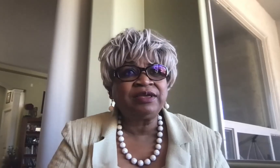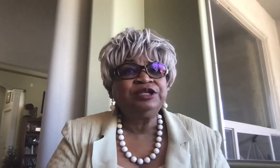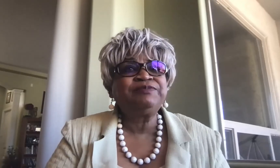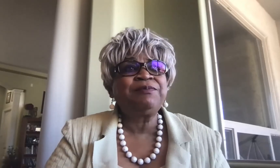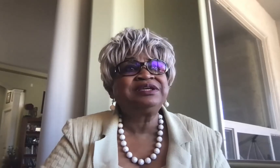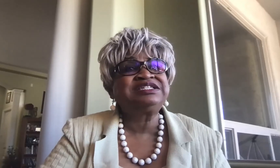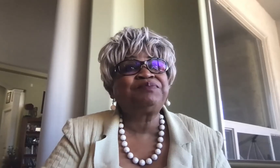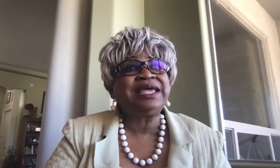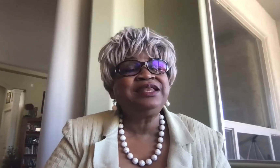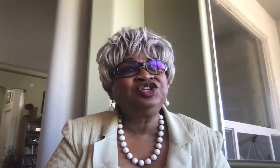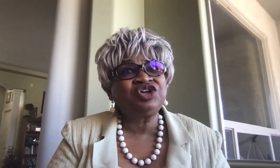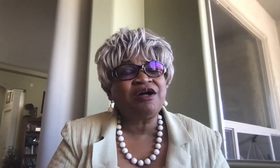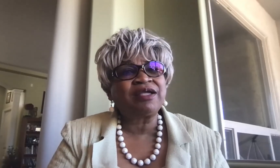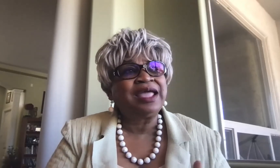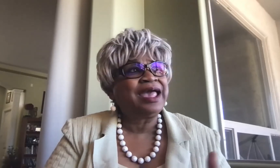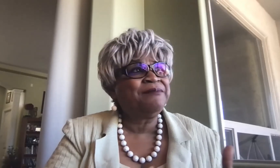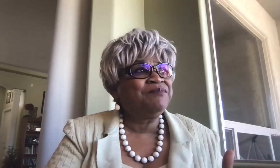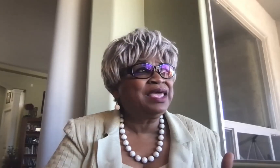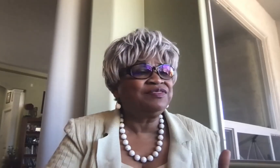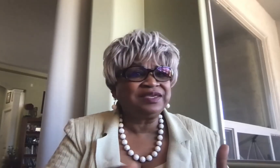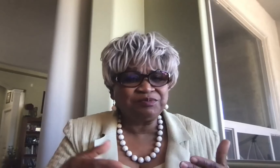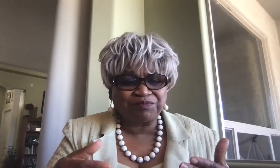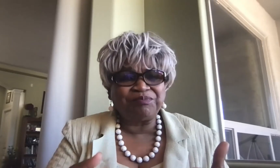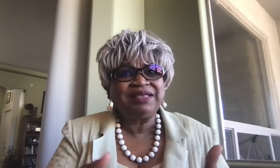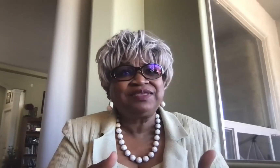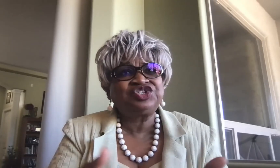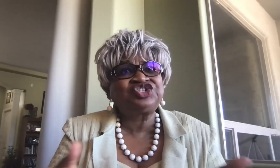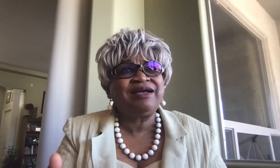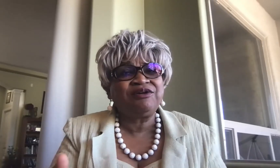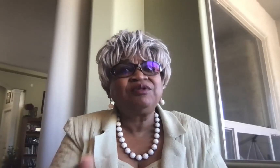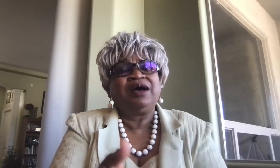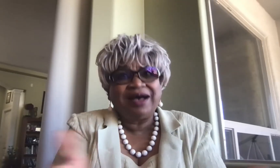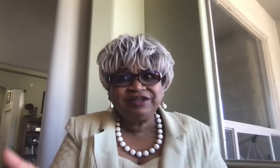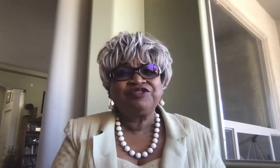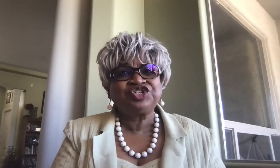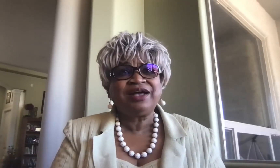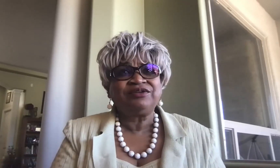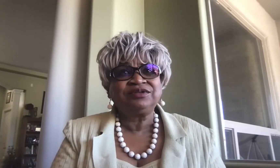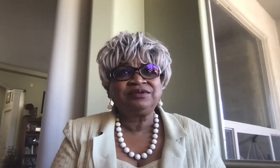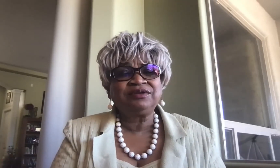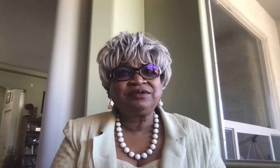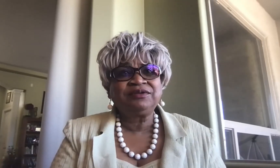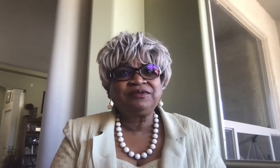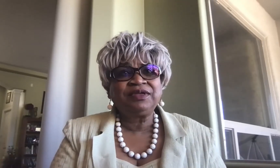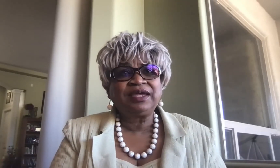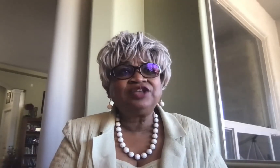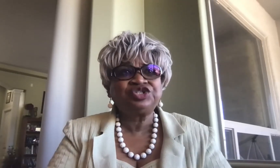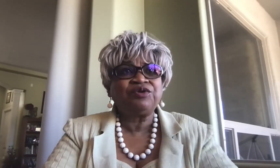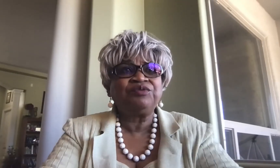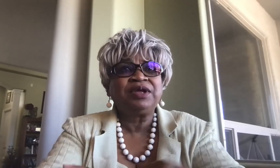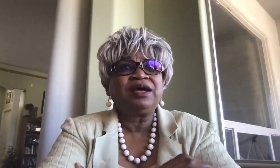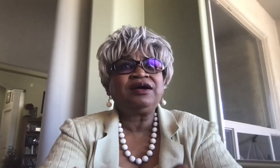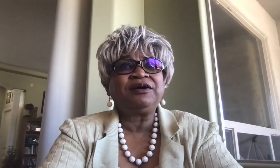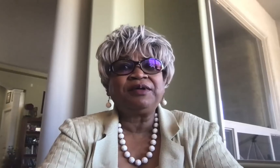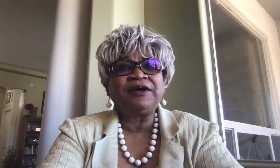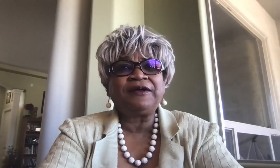there to be able to explain and talk and make this child another child. And